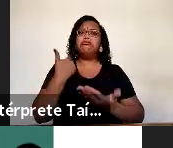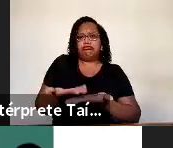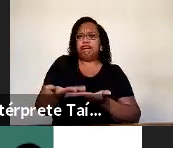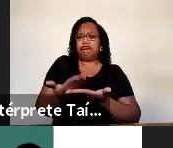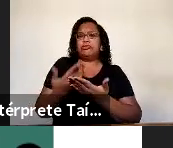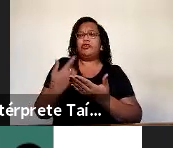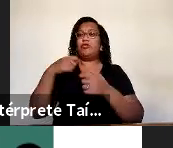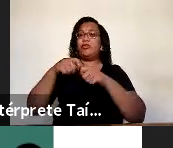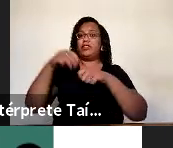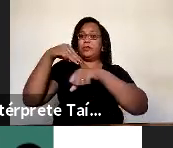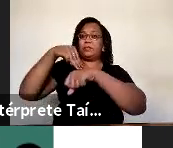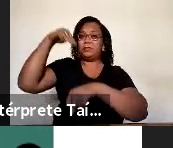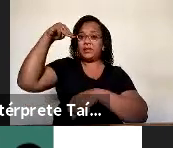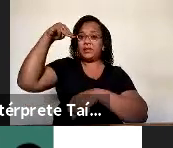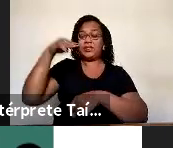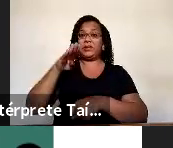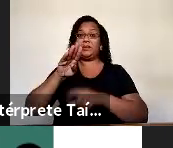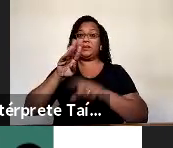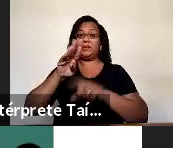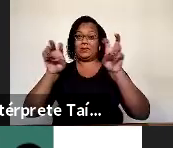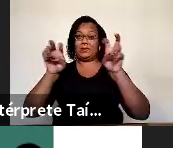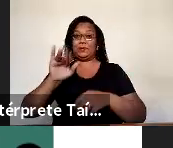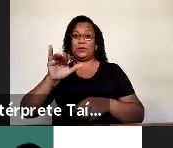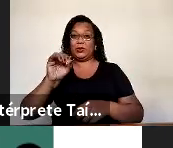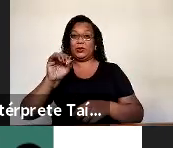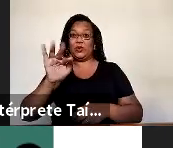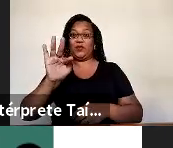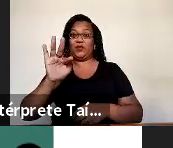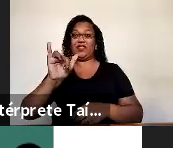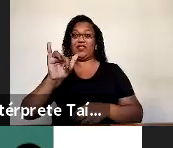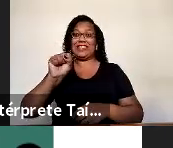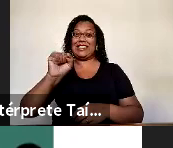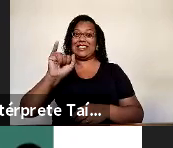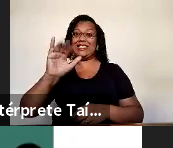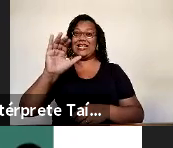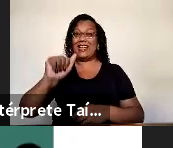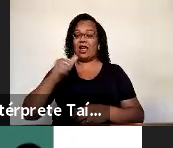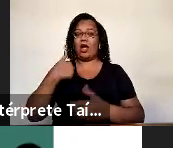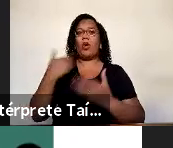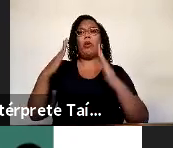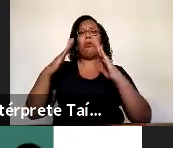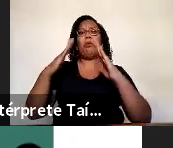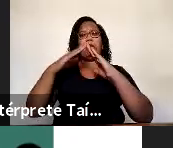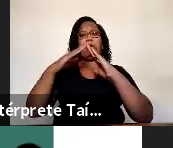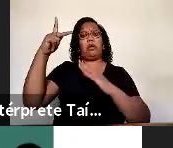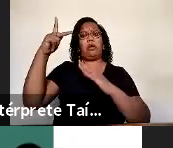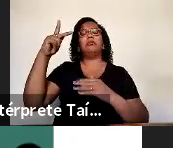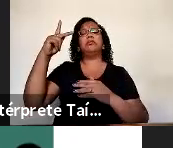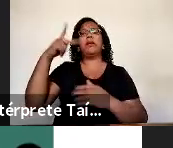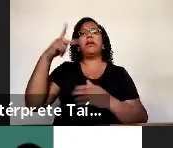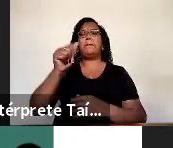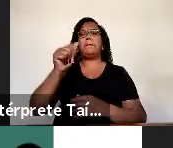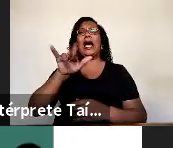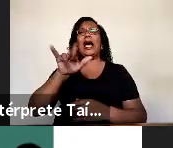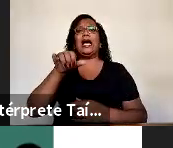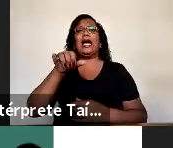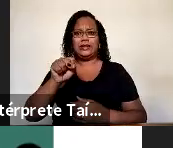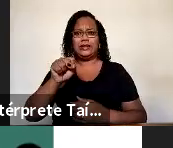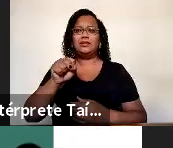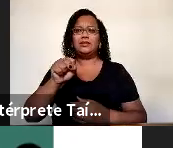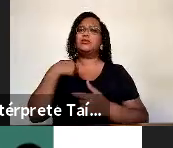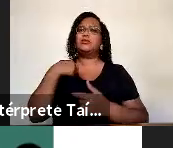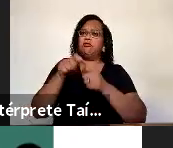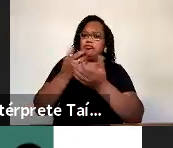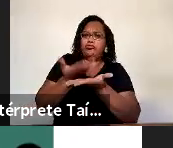year. And I did all my practical experiments in Paris. And I knew how to sequence an RNA